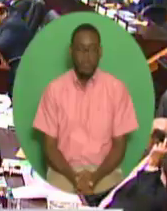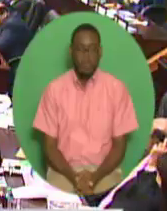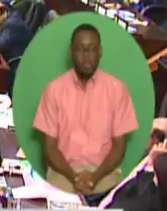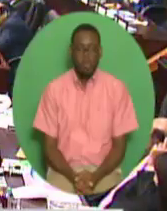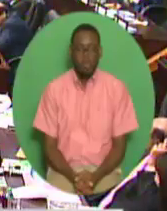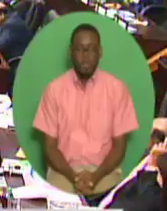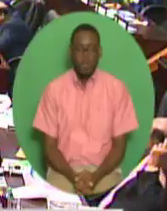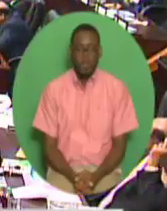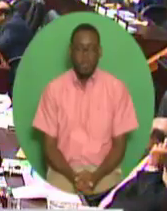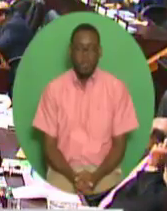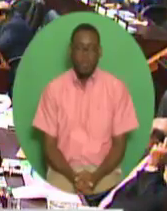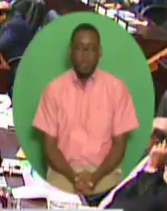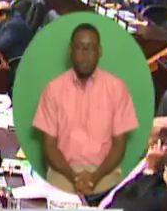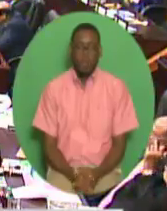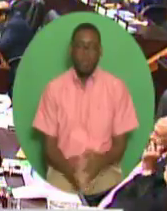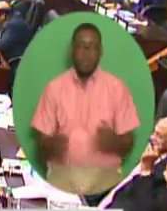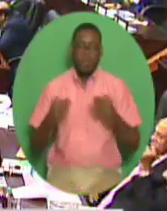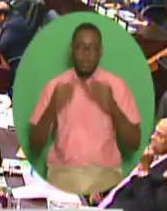Thank you very much.